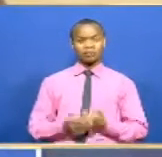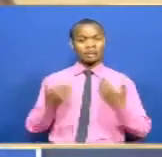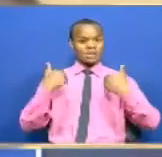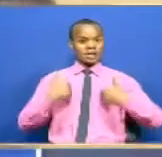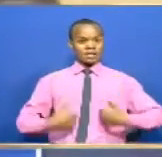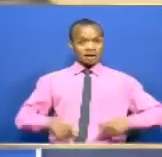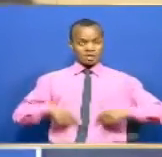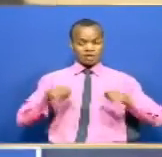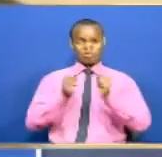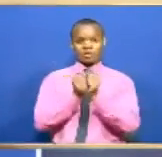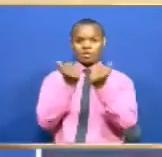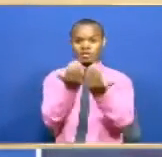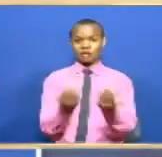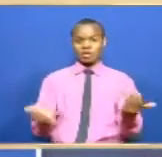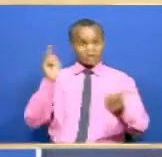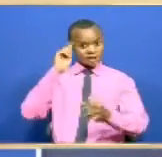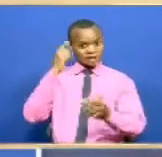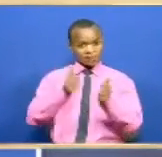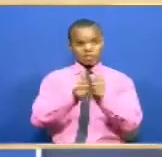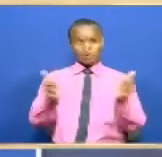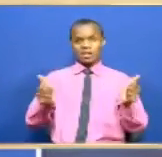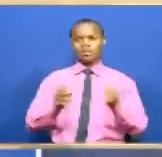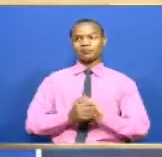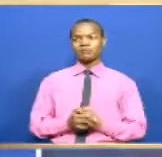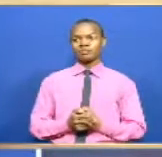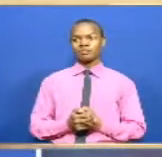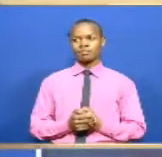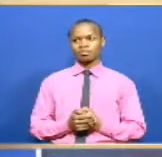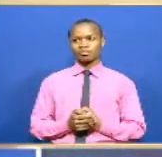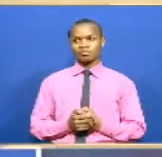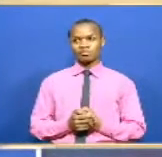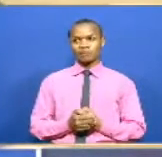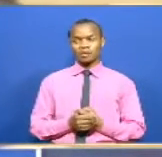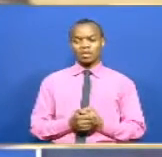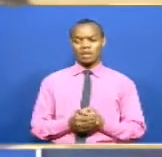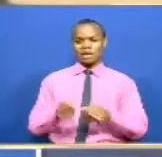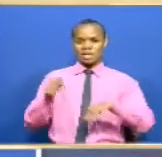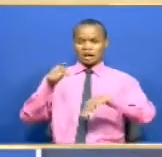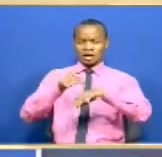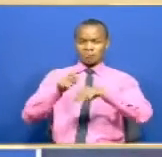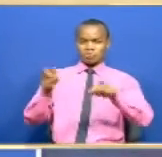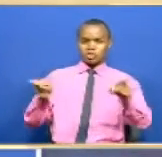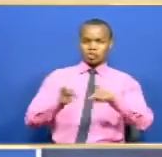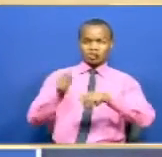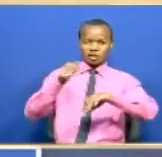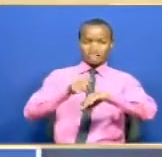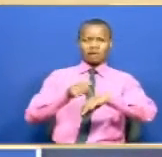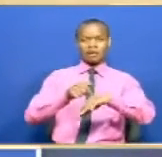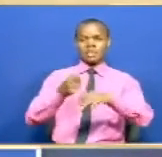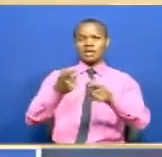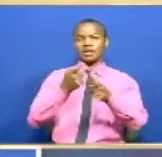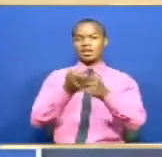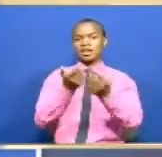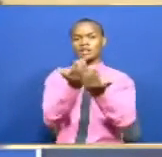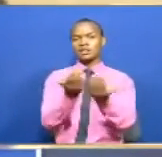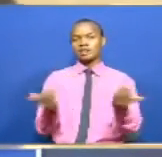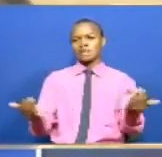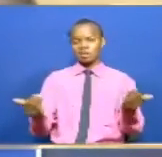choo, nikafikiria ako sawa. Lakini kumaliza muda kidogo, mtoto tena akaacha kwenda